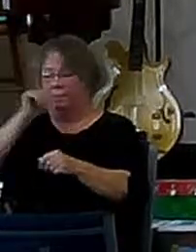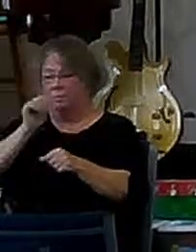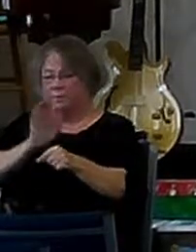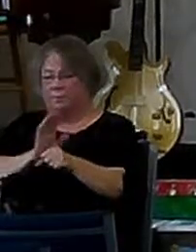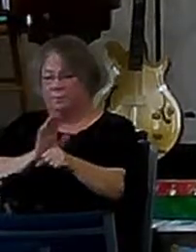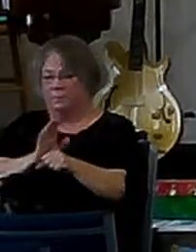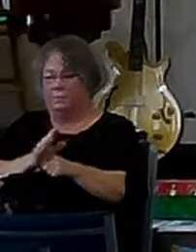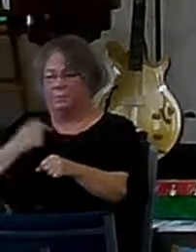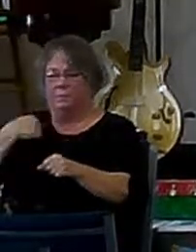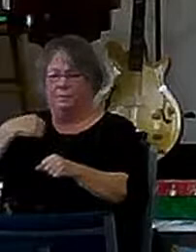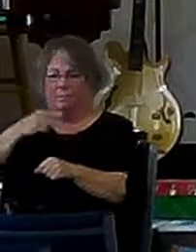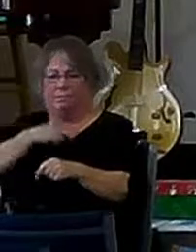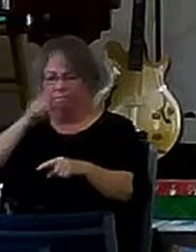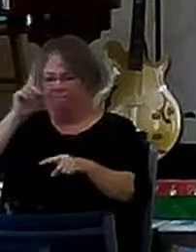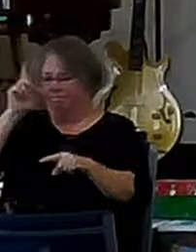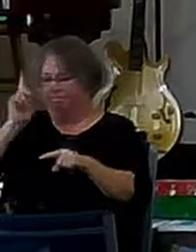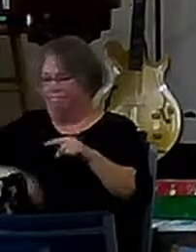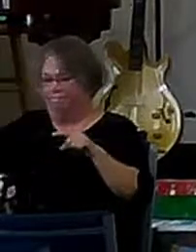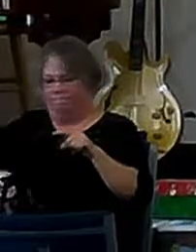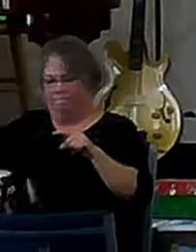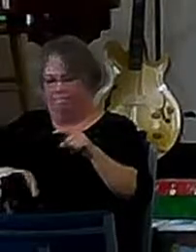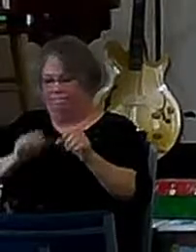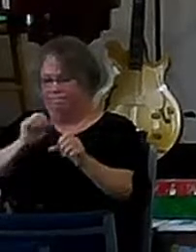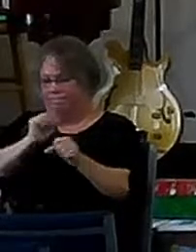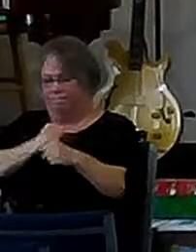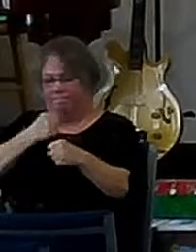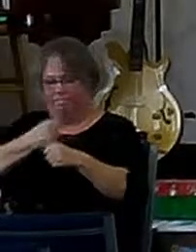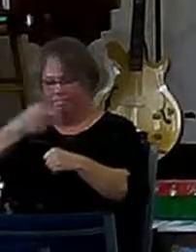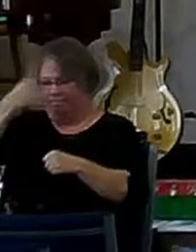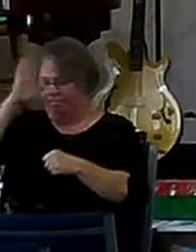Aren't you grateful that that is the case?